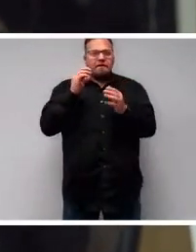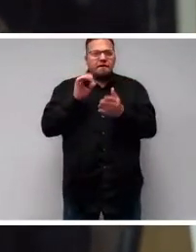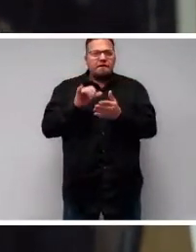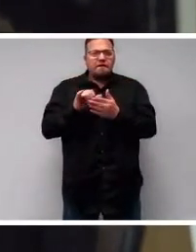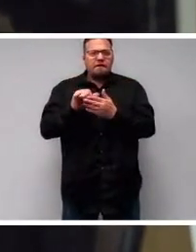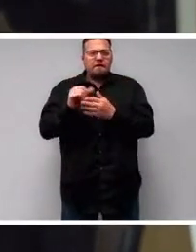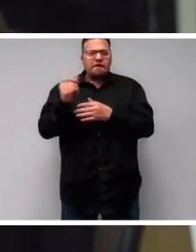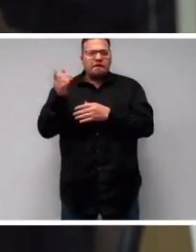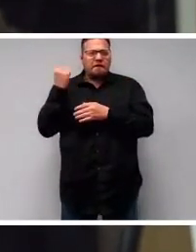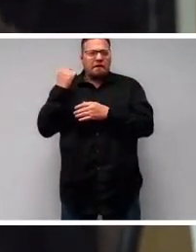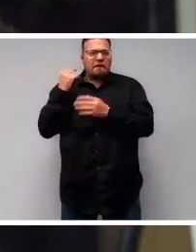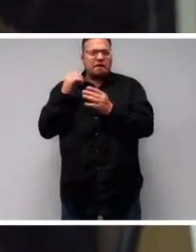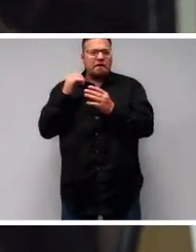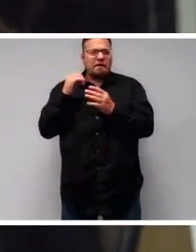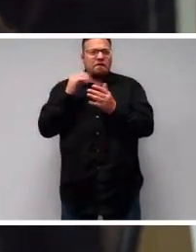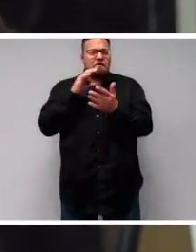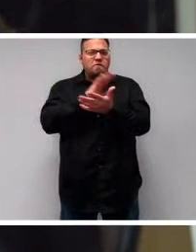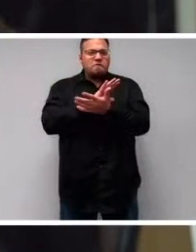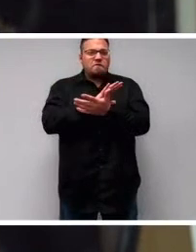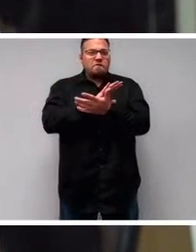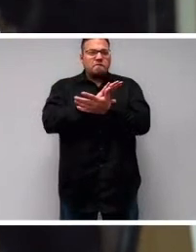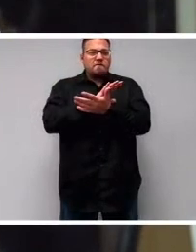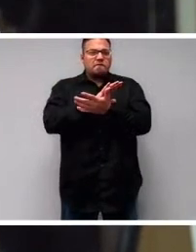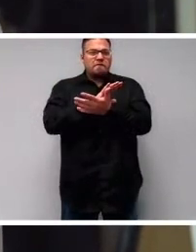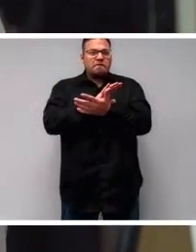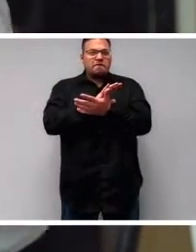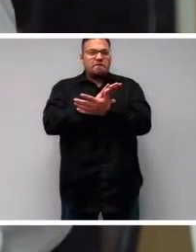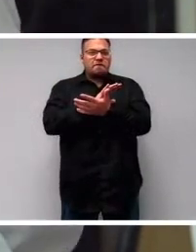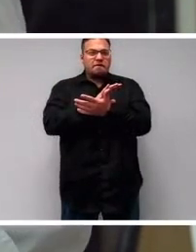School. And this year,